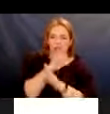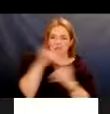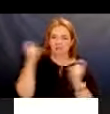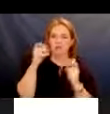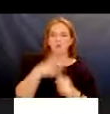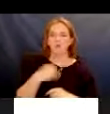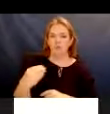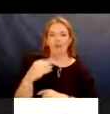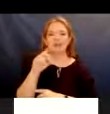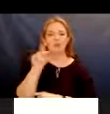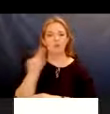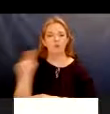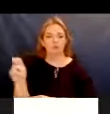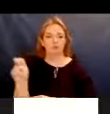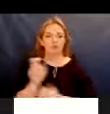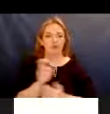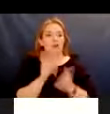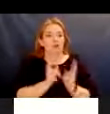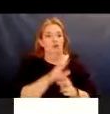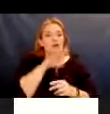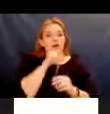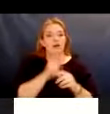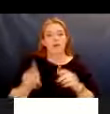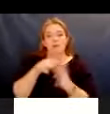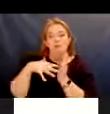Rushing hogs off up on Meek Freak Hall.